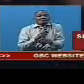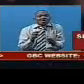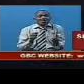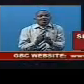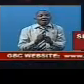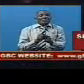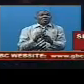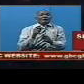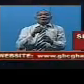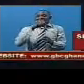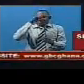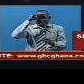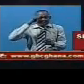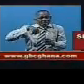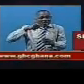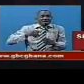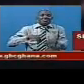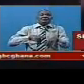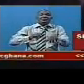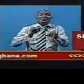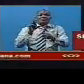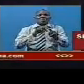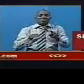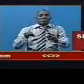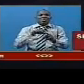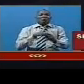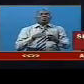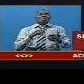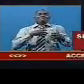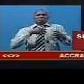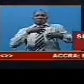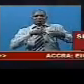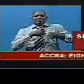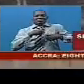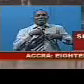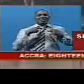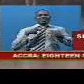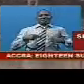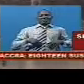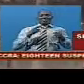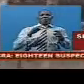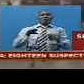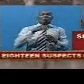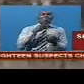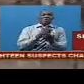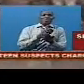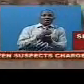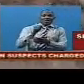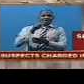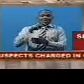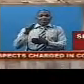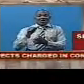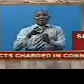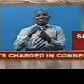singe the meat. The tar burning has not ceased. Residents of Odona have appealed to the Accra Metropolitan Assembly,